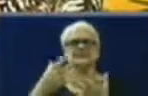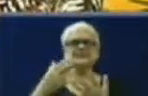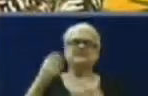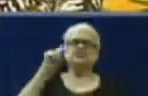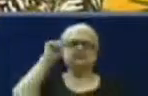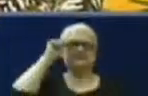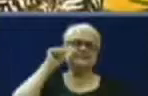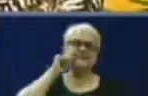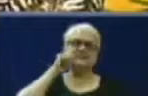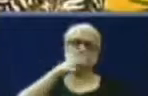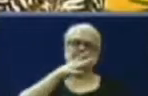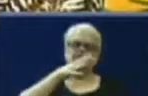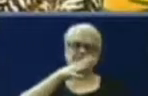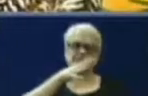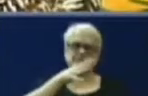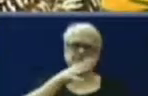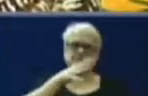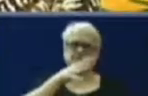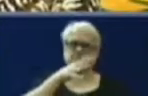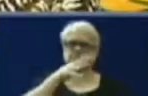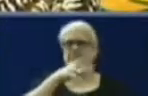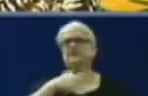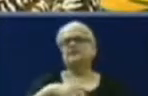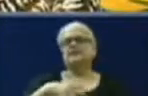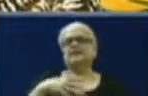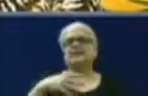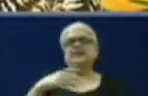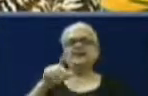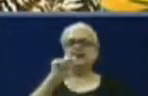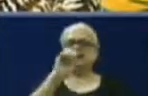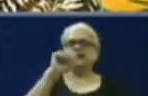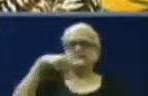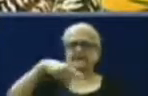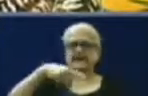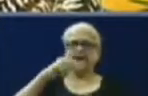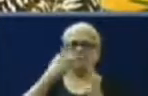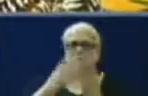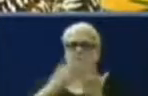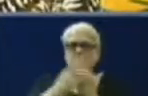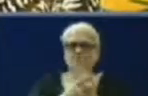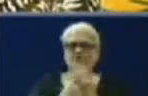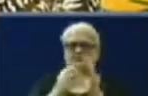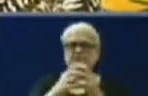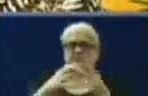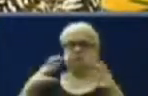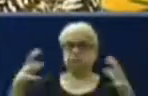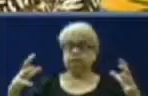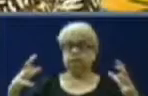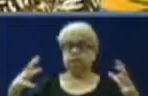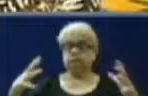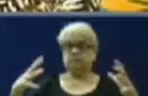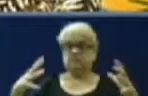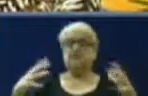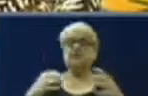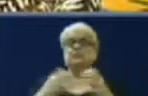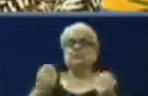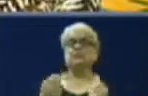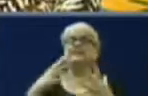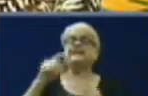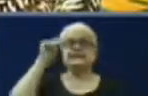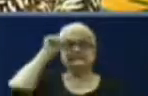mothers, and our TAP program is fast filling up with teen moms that are coming back to